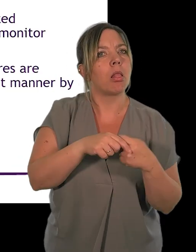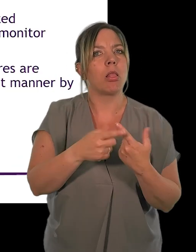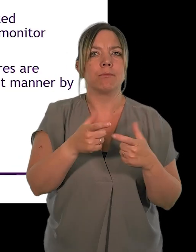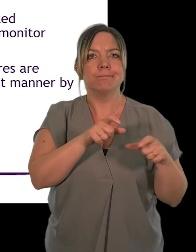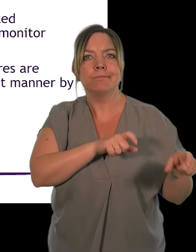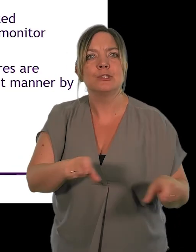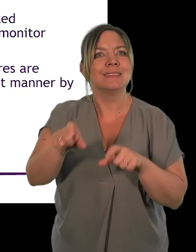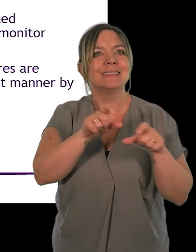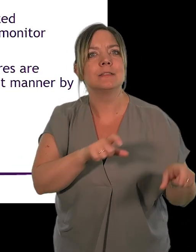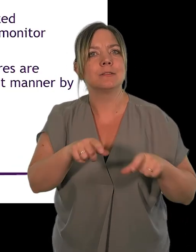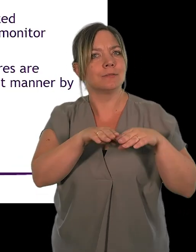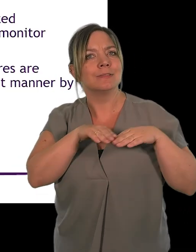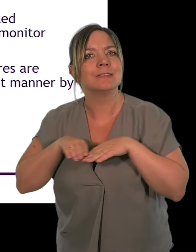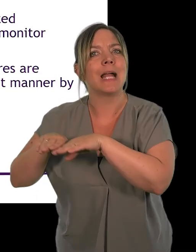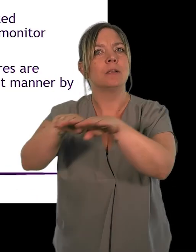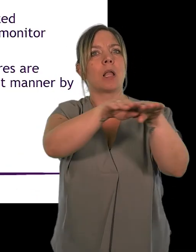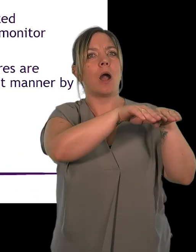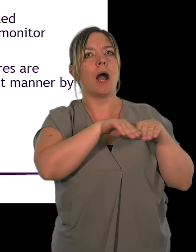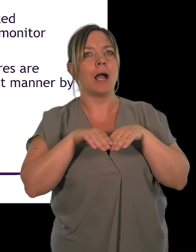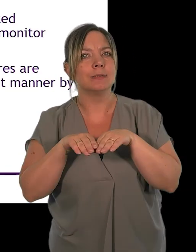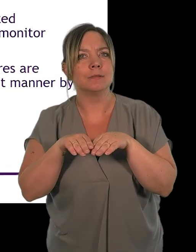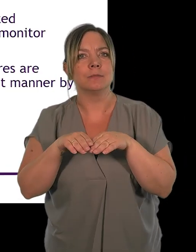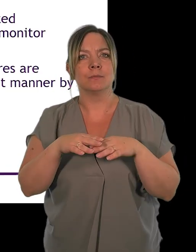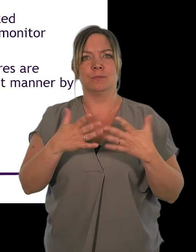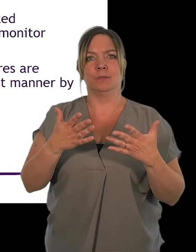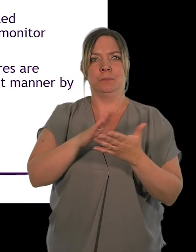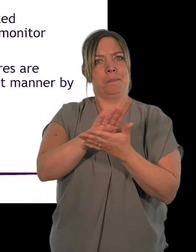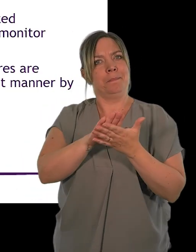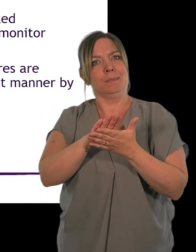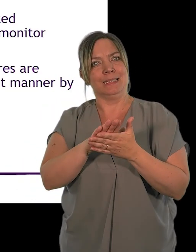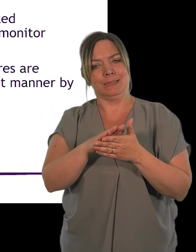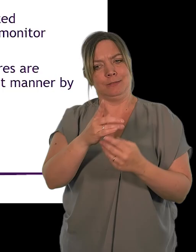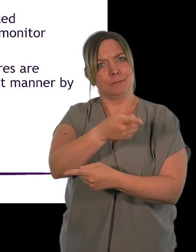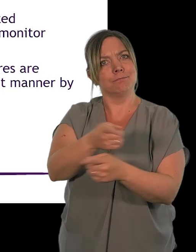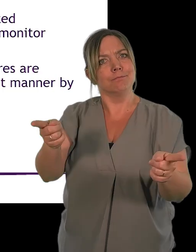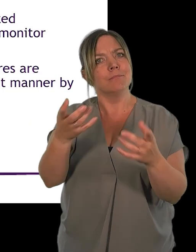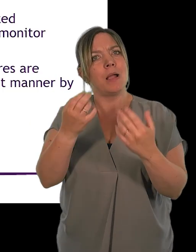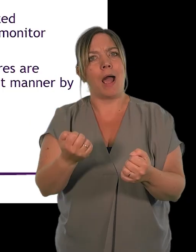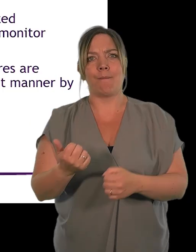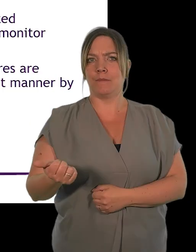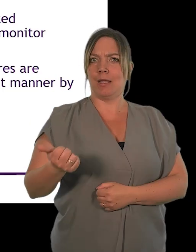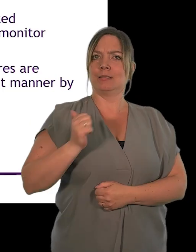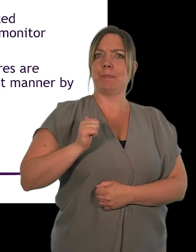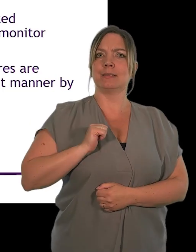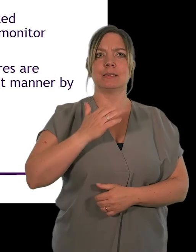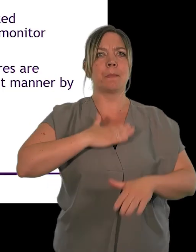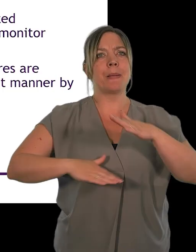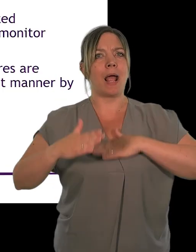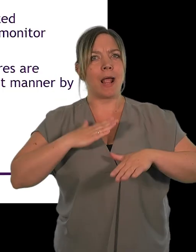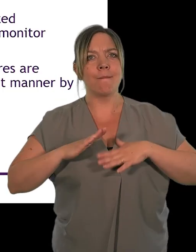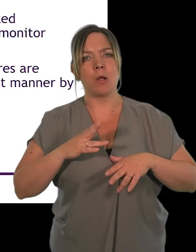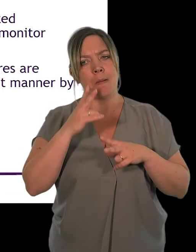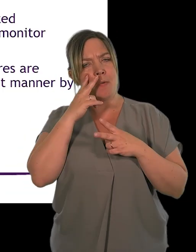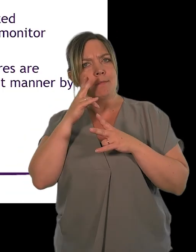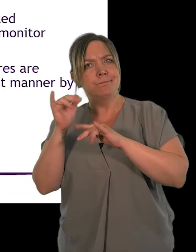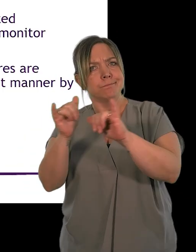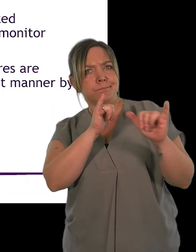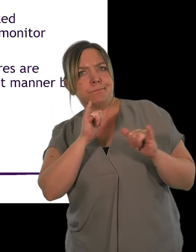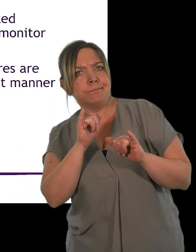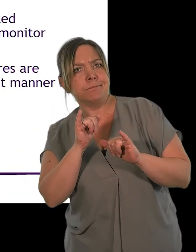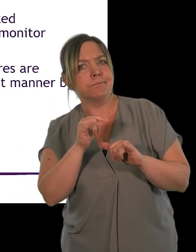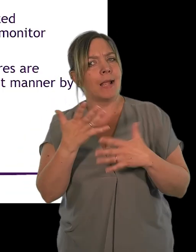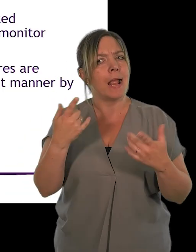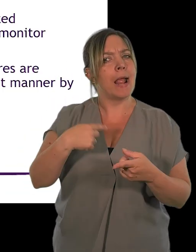expected behaviour, but can be used to monitor unacceptable behaviours. They're also a means